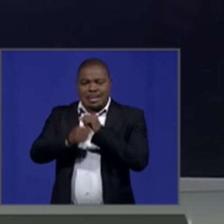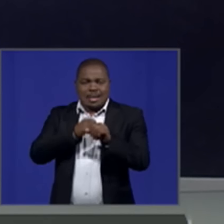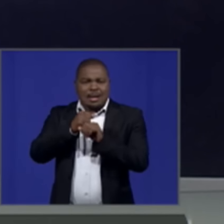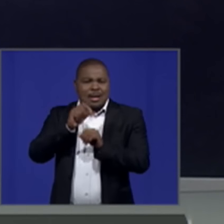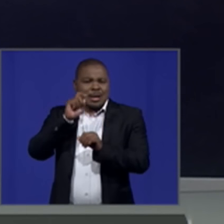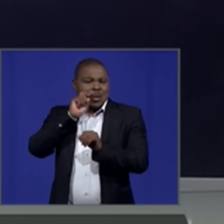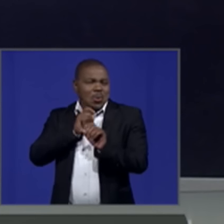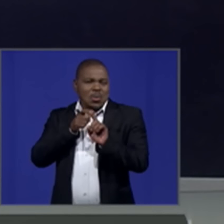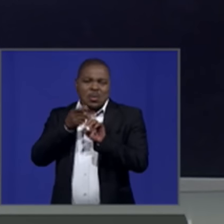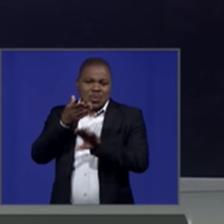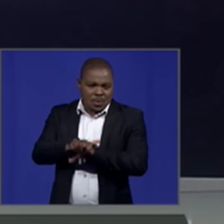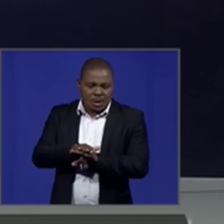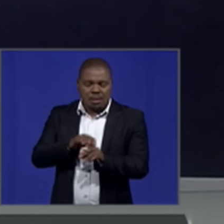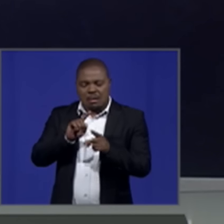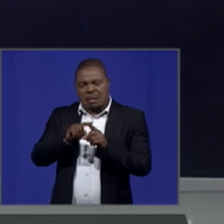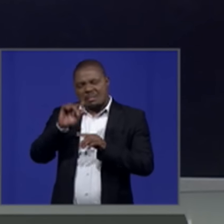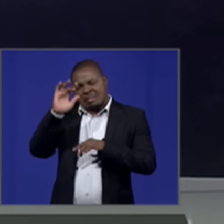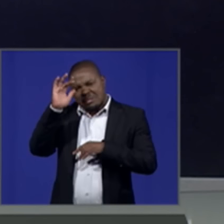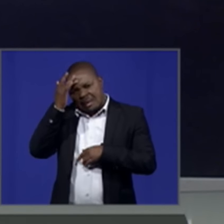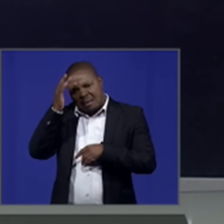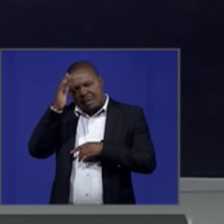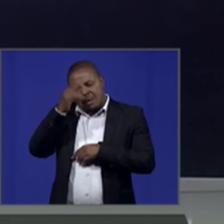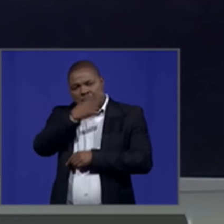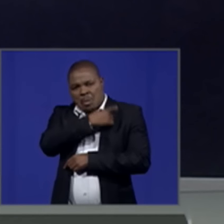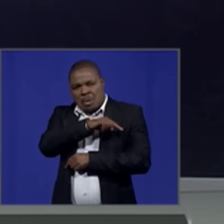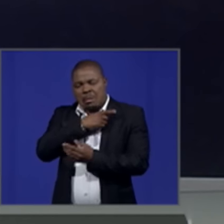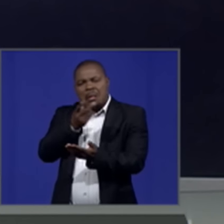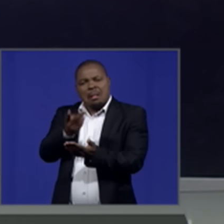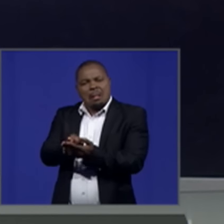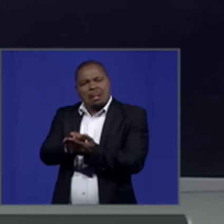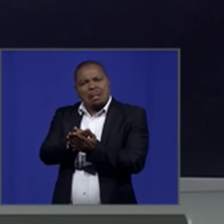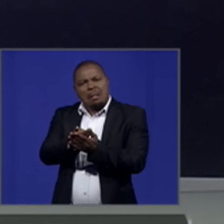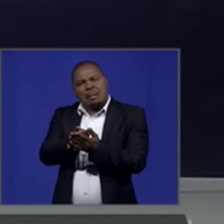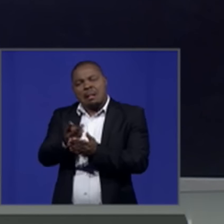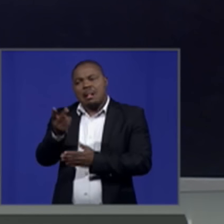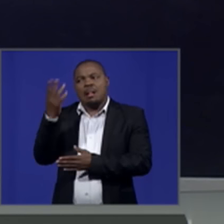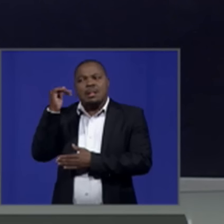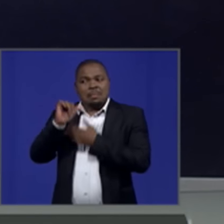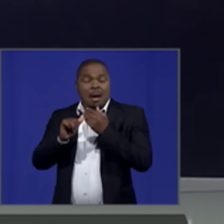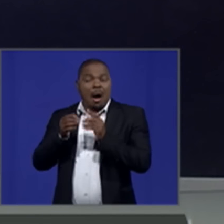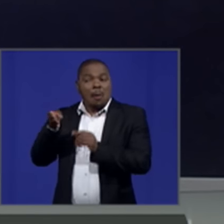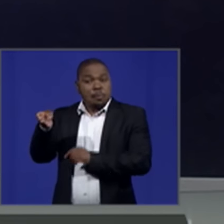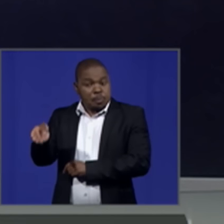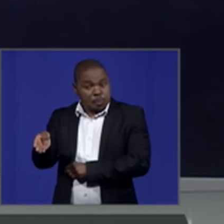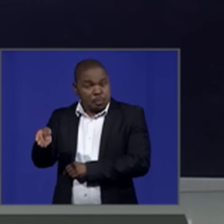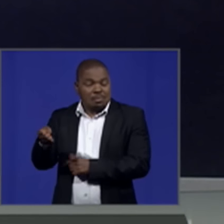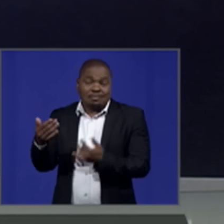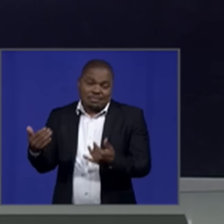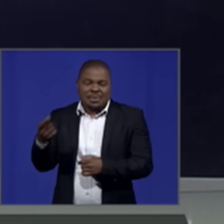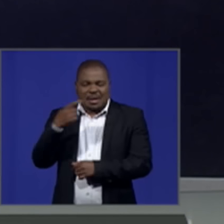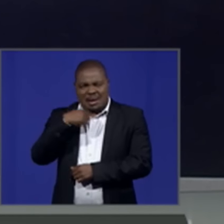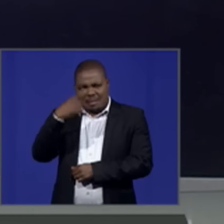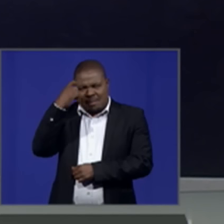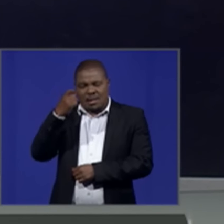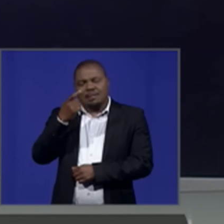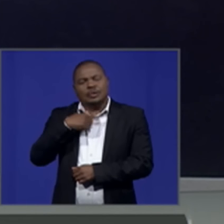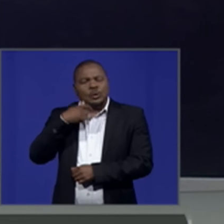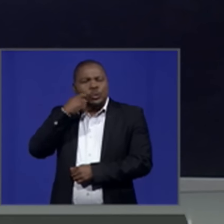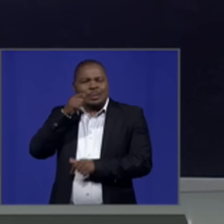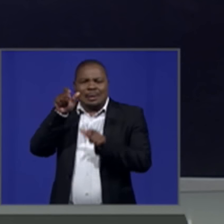86 mme o ne a kula, o na le sepetlele kgweding e fetileng. Mme ke ka hoo ke dumelang hore Batswana